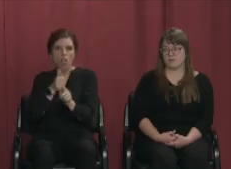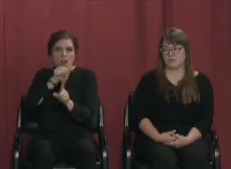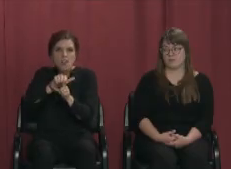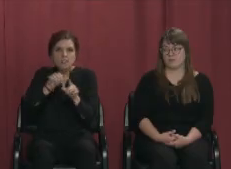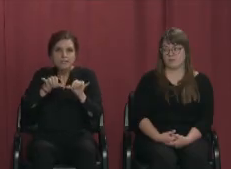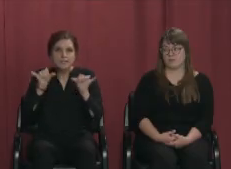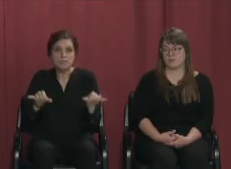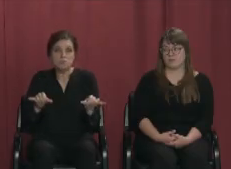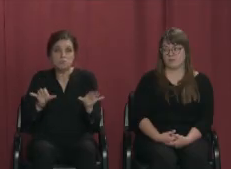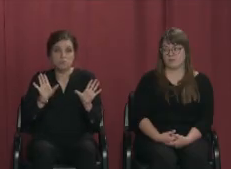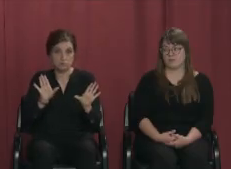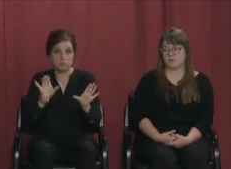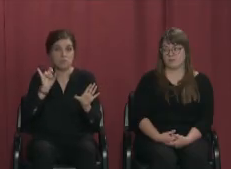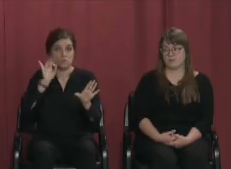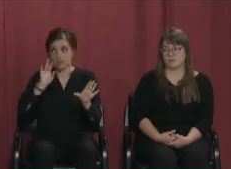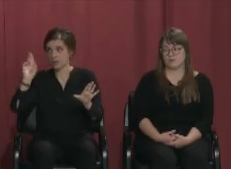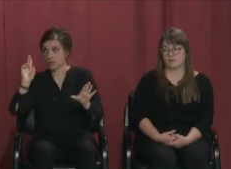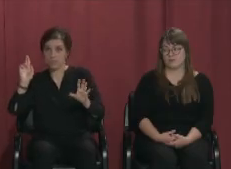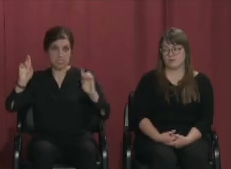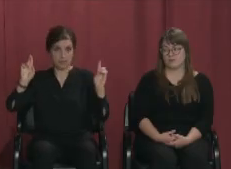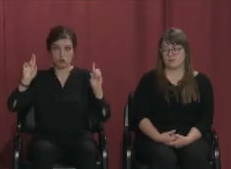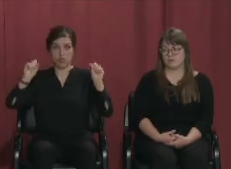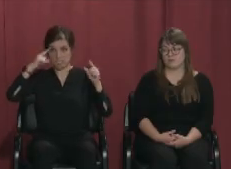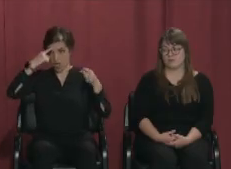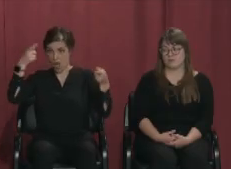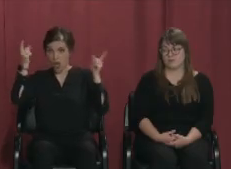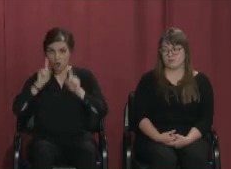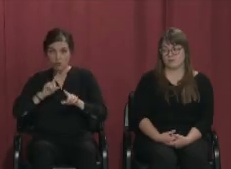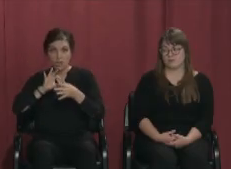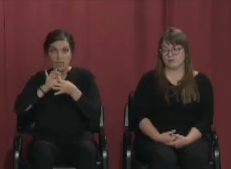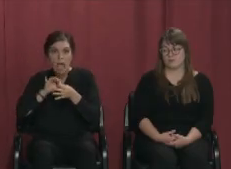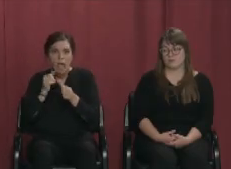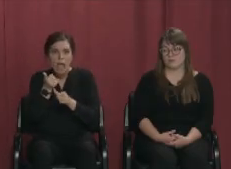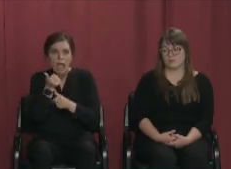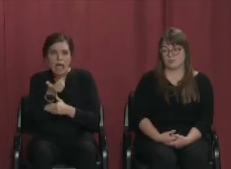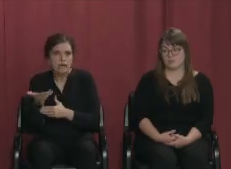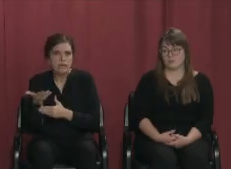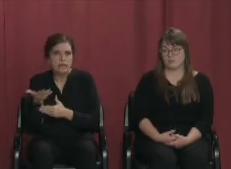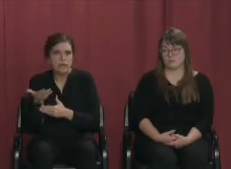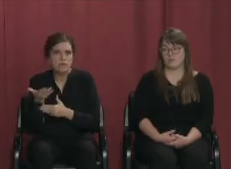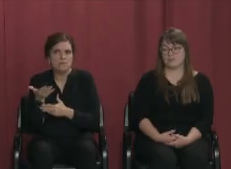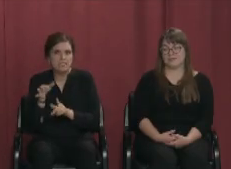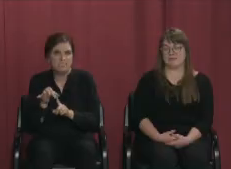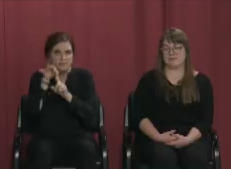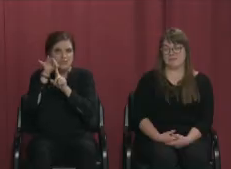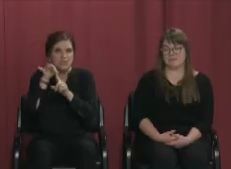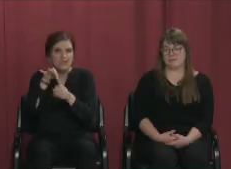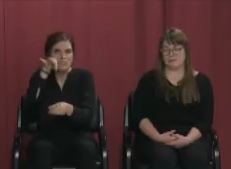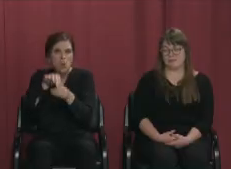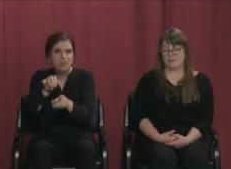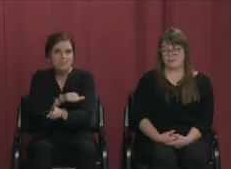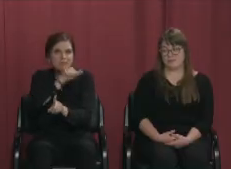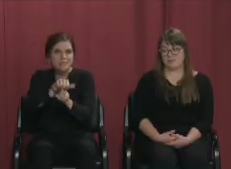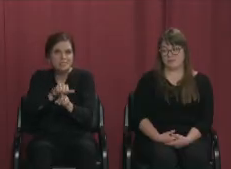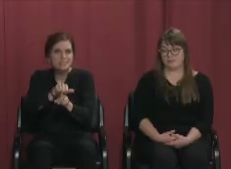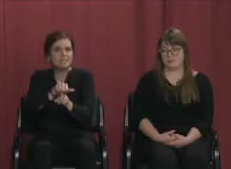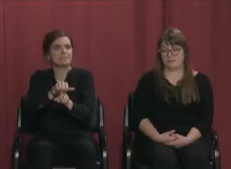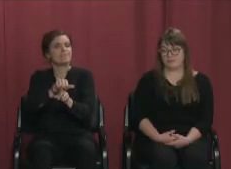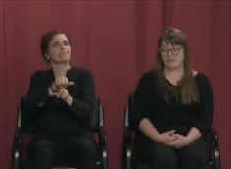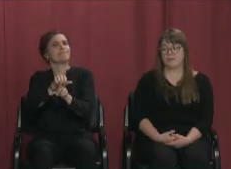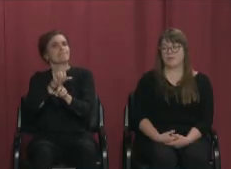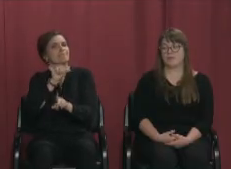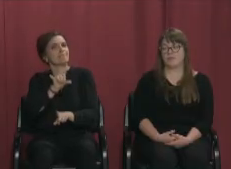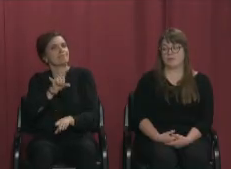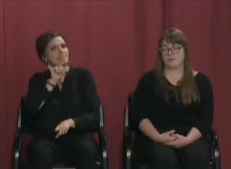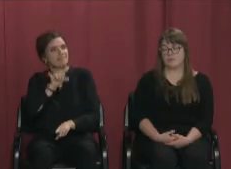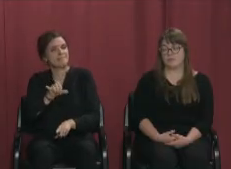to agree on anything, let alone that, that's a step in itself. And even if you were to do that, we have many more